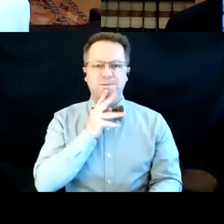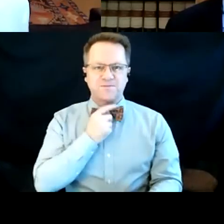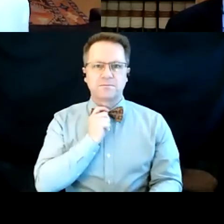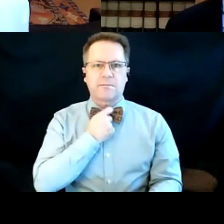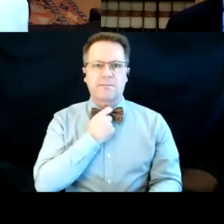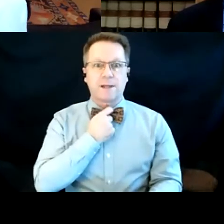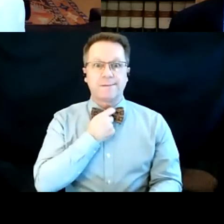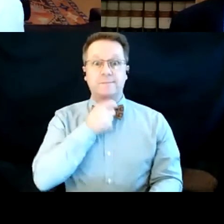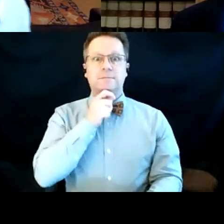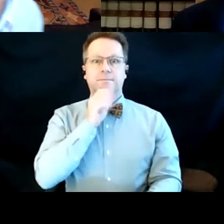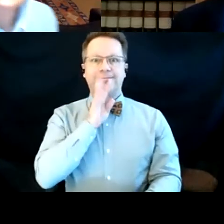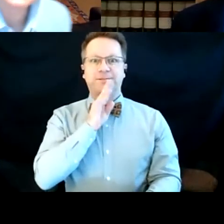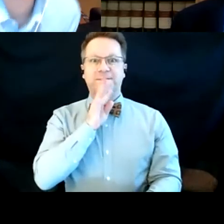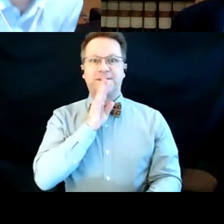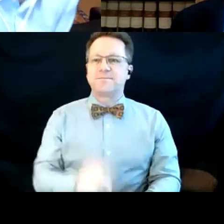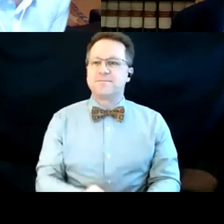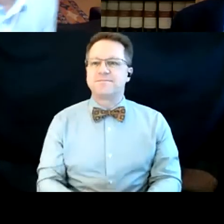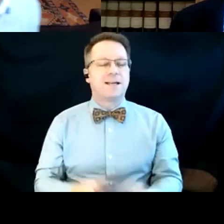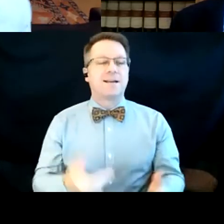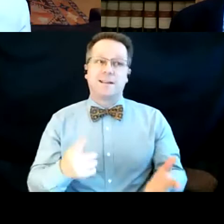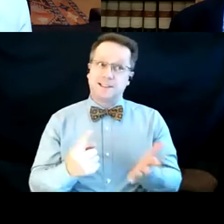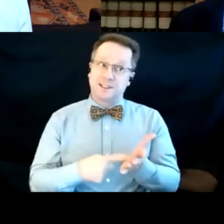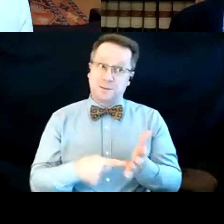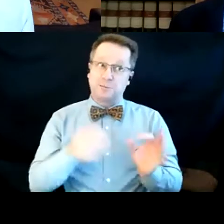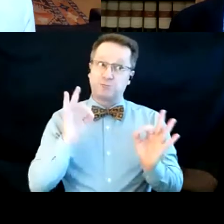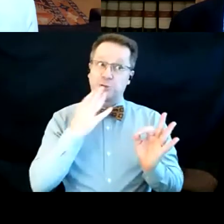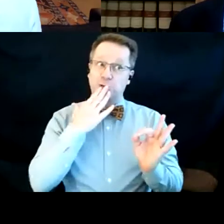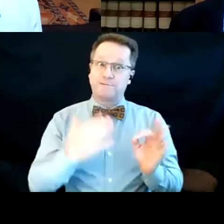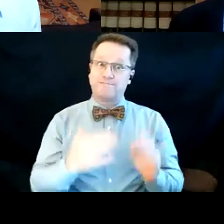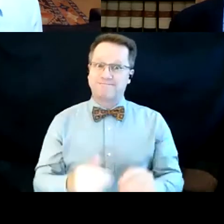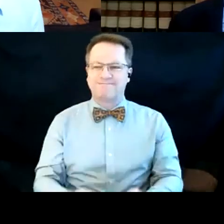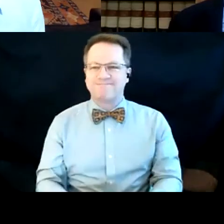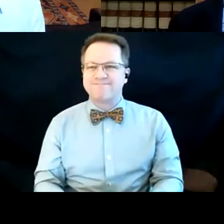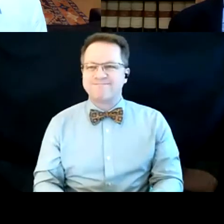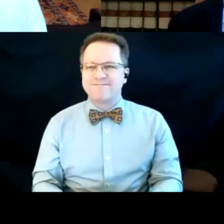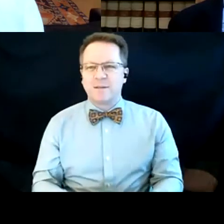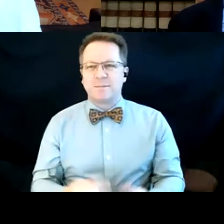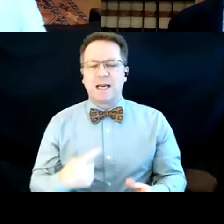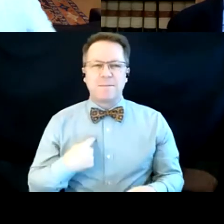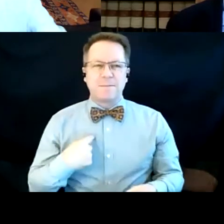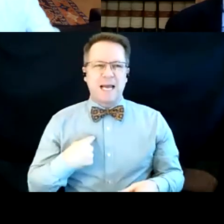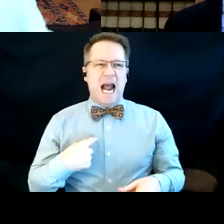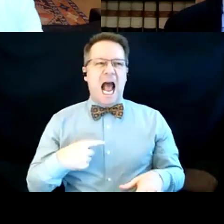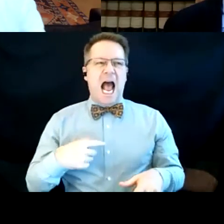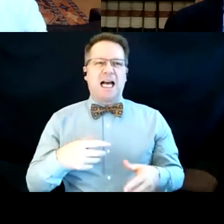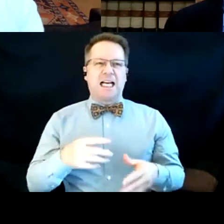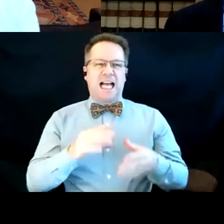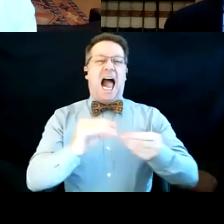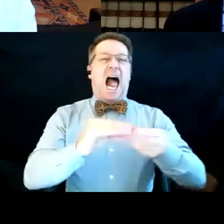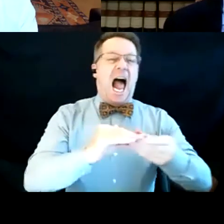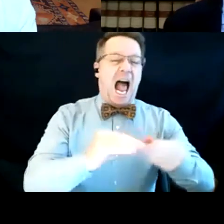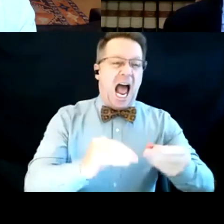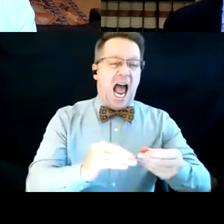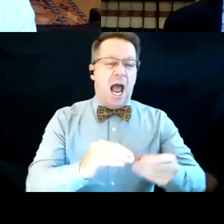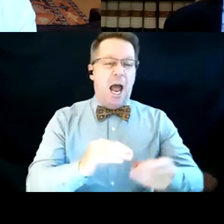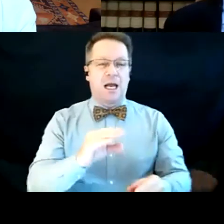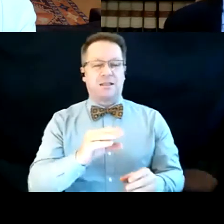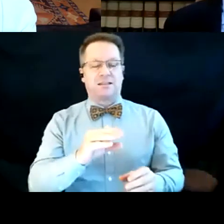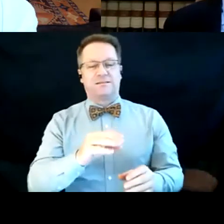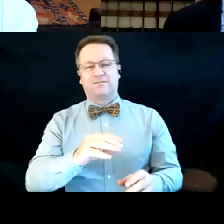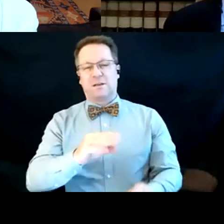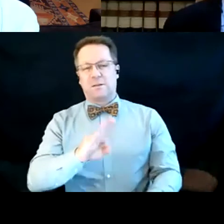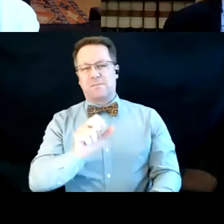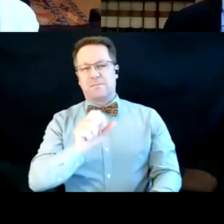Some days that could be good. I'm a little hesitant to say too much. Justice Barrett, I think, has